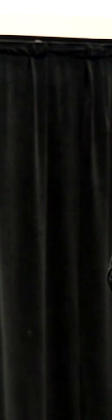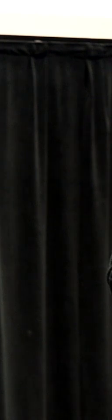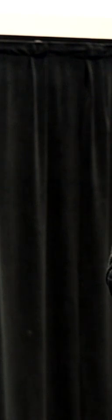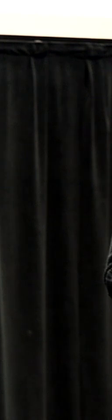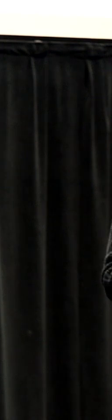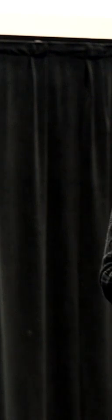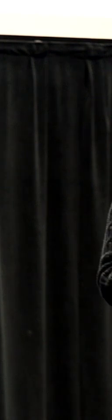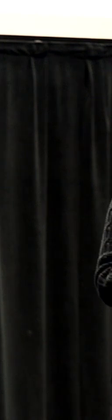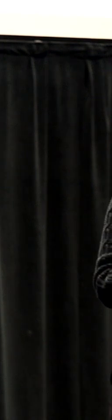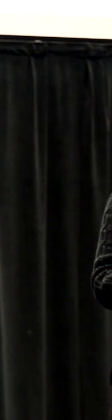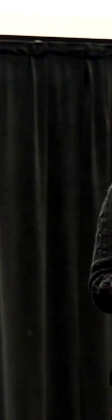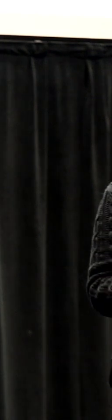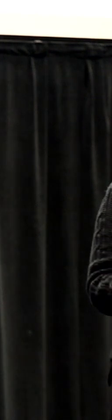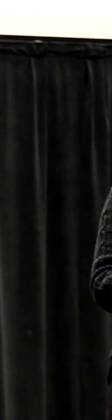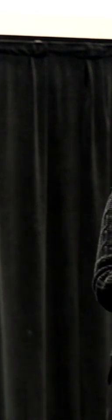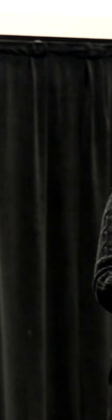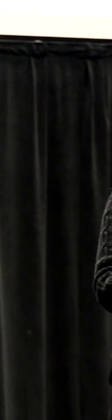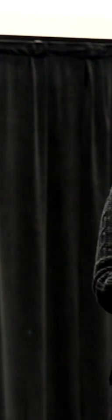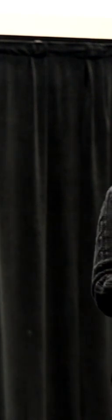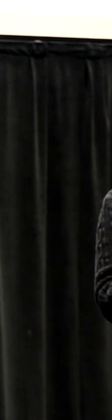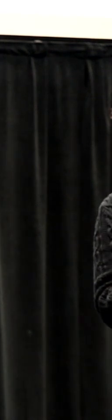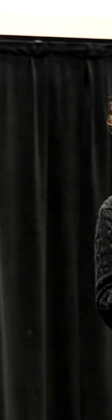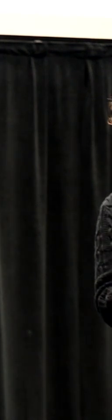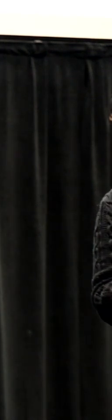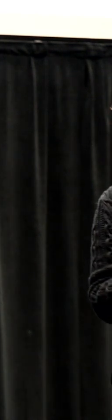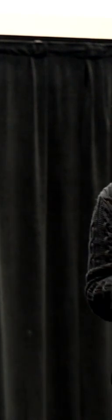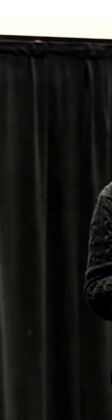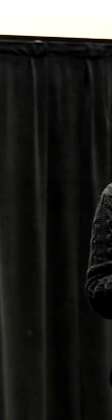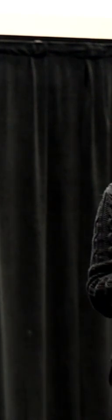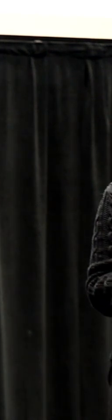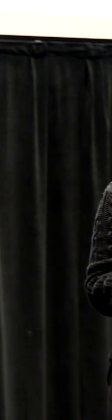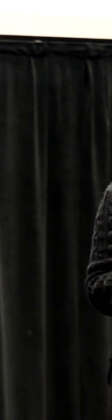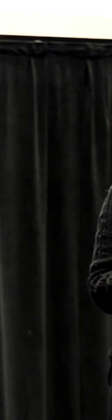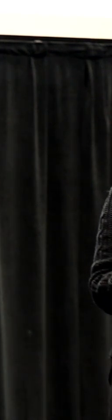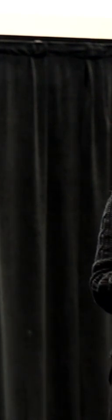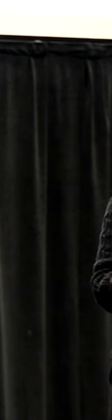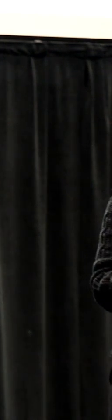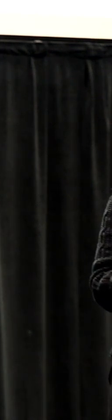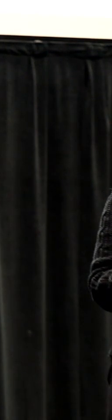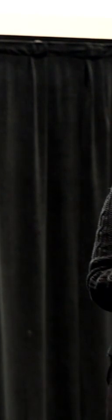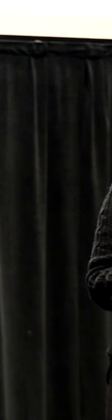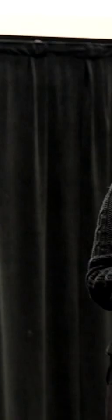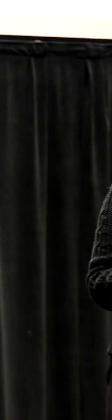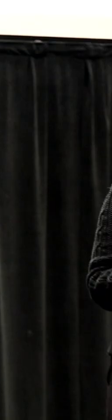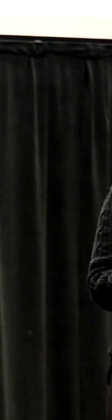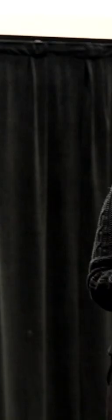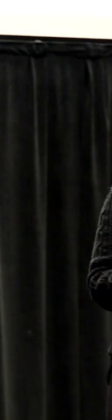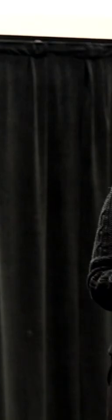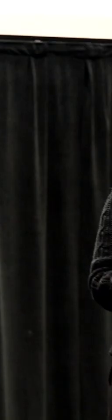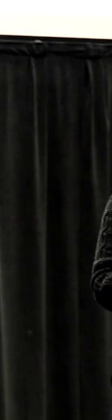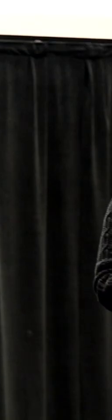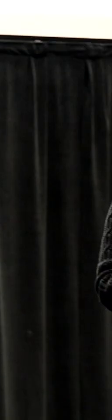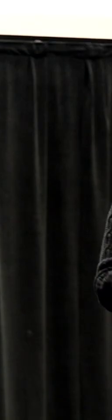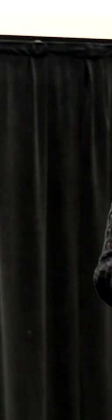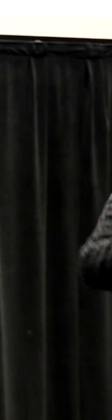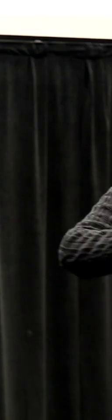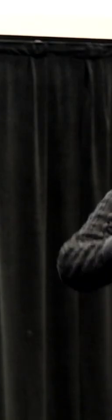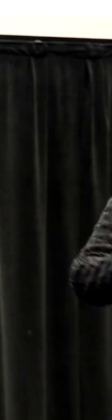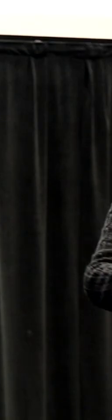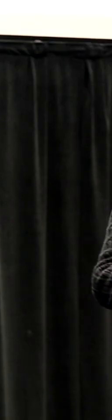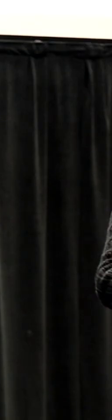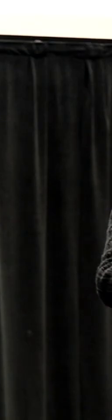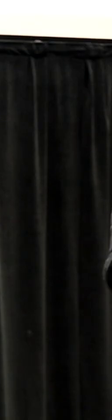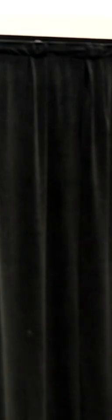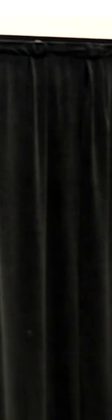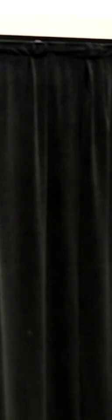your wisdom with us tonight, Hector. Clearly, you're a person on a mission,